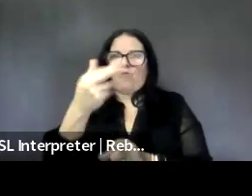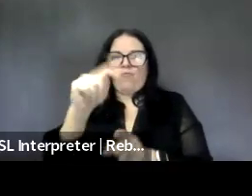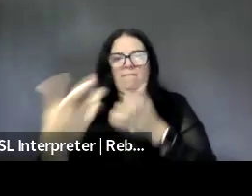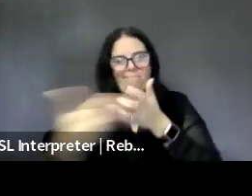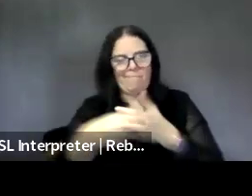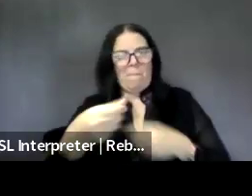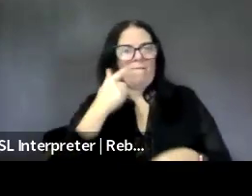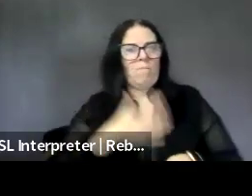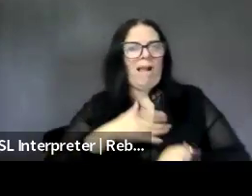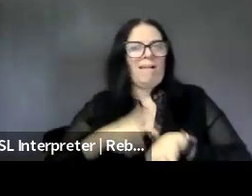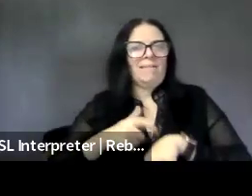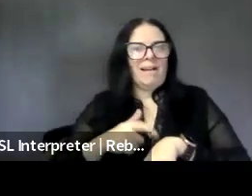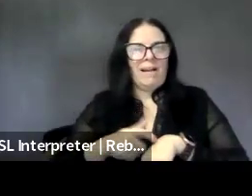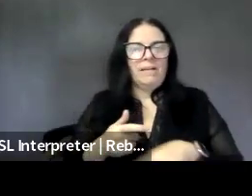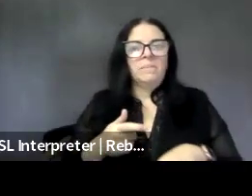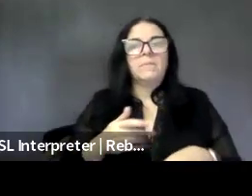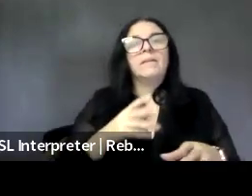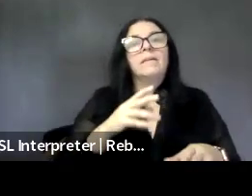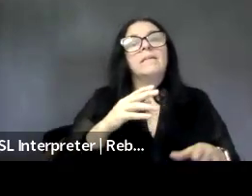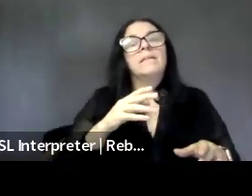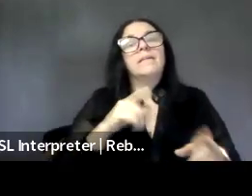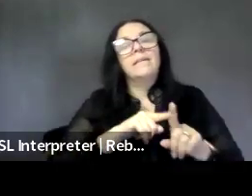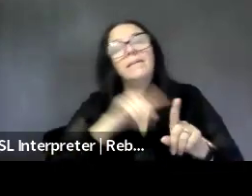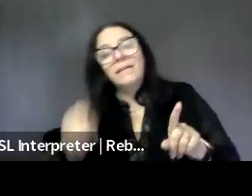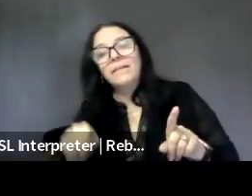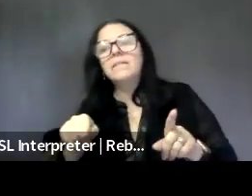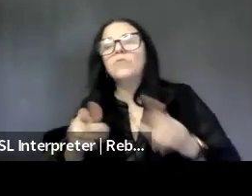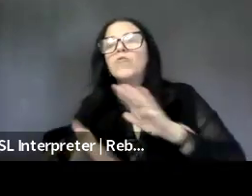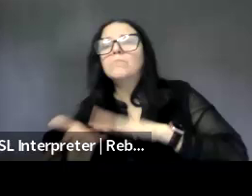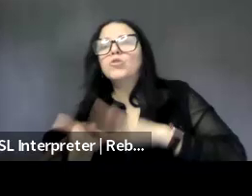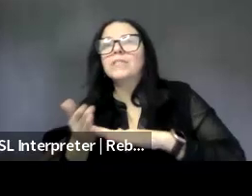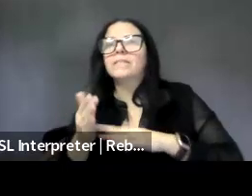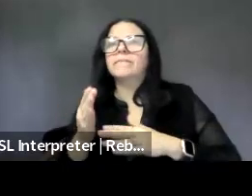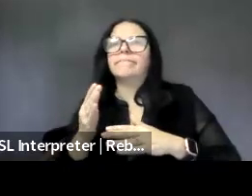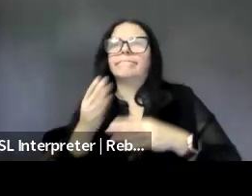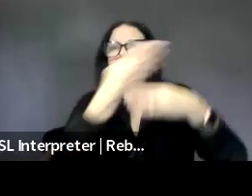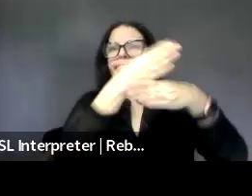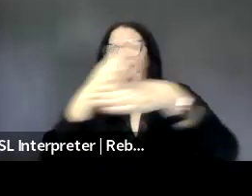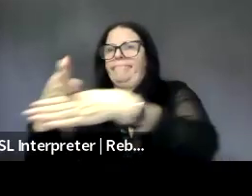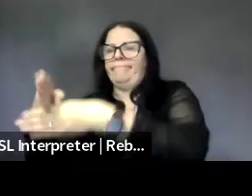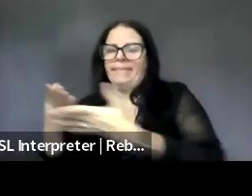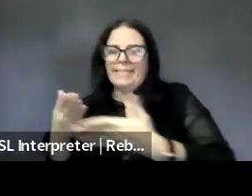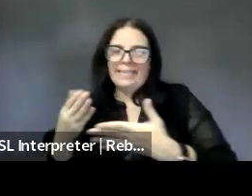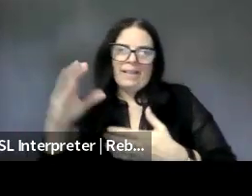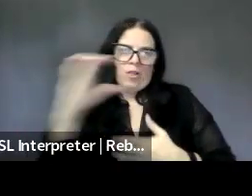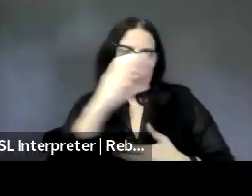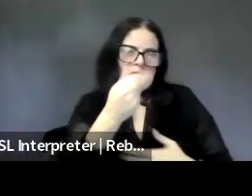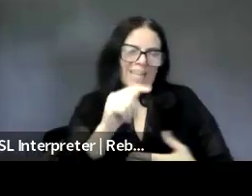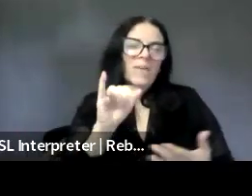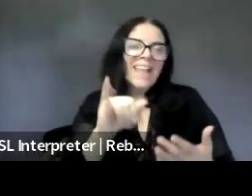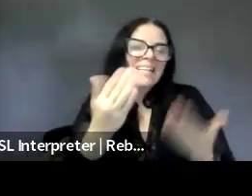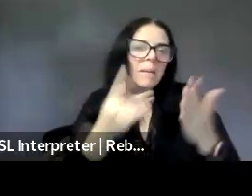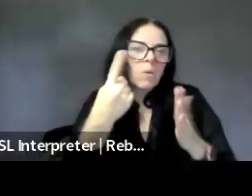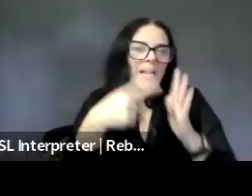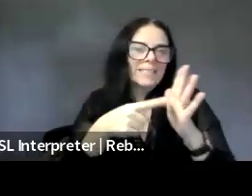is general and administrative over all the grants. So that's probably an example of something